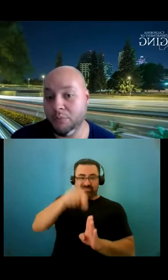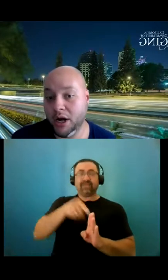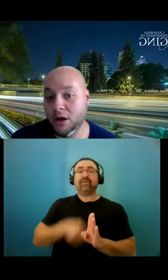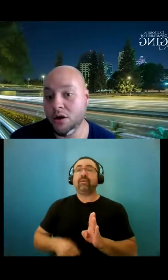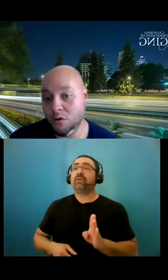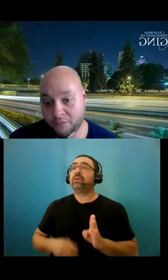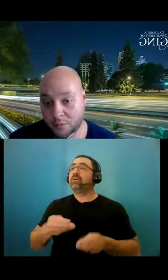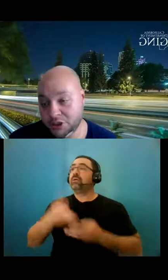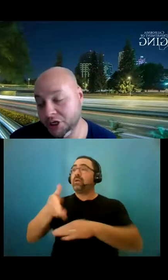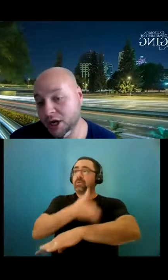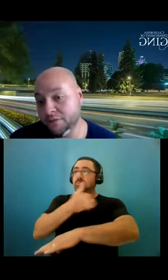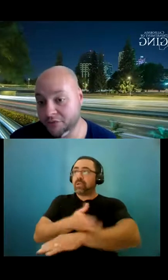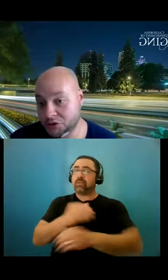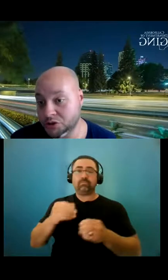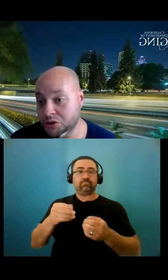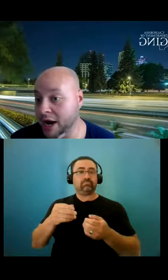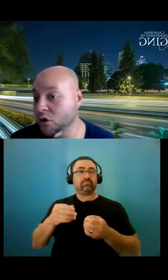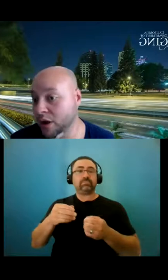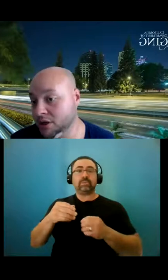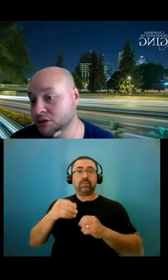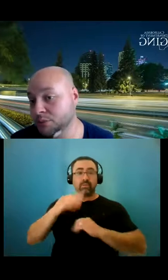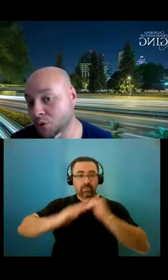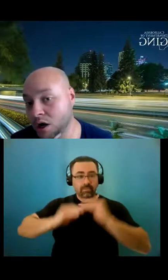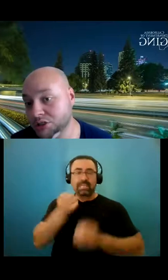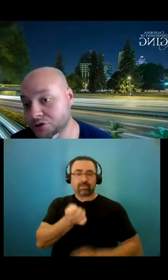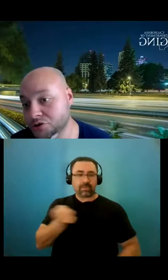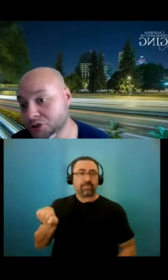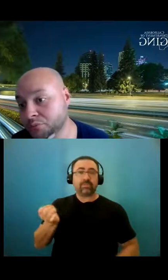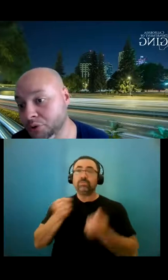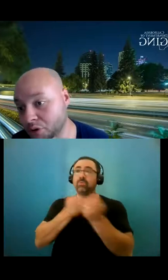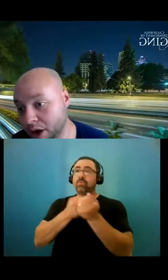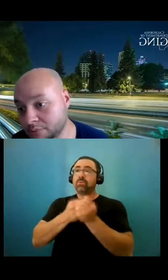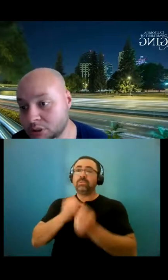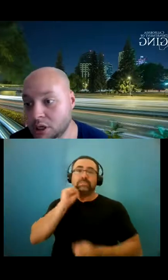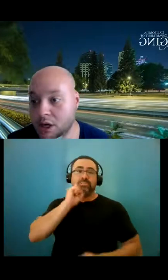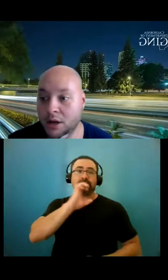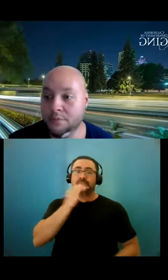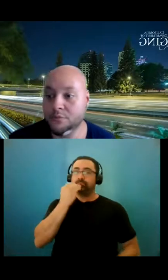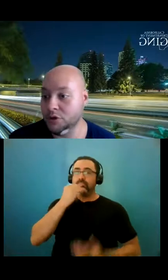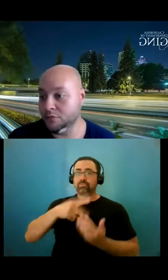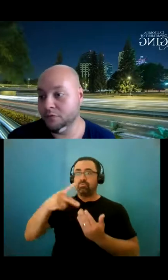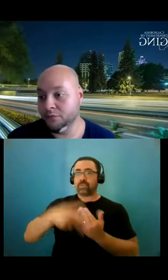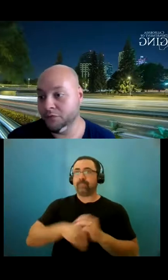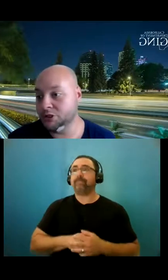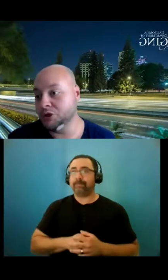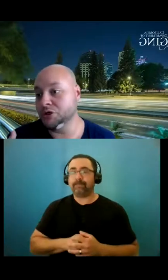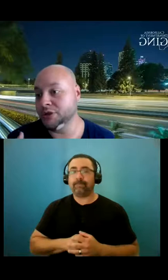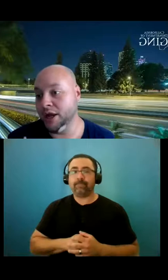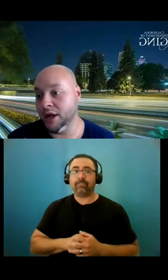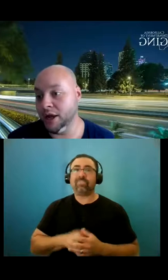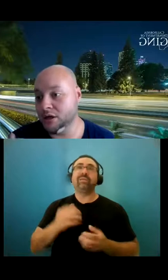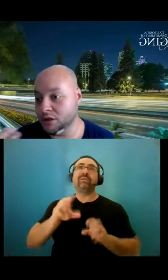and upgrading or refurbishing of infrastructure and equipment to support our senior nutrition programs, you know,